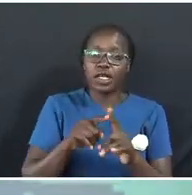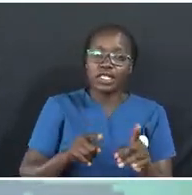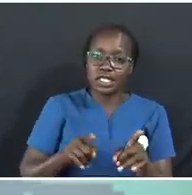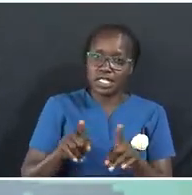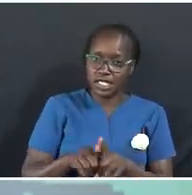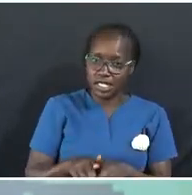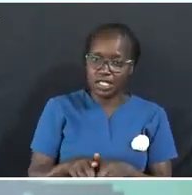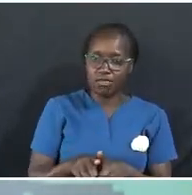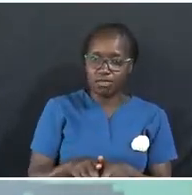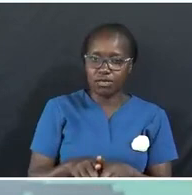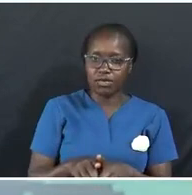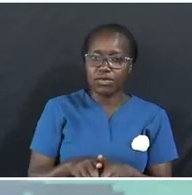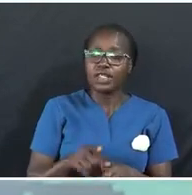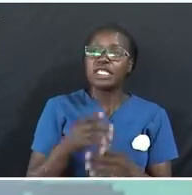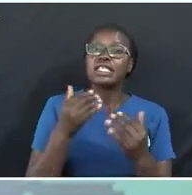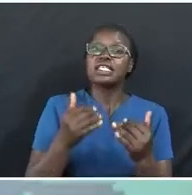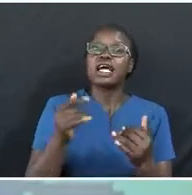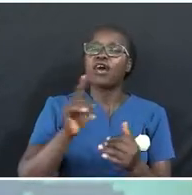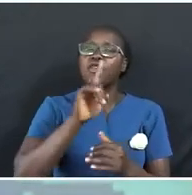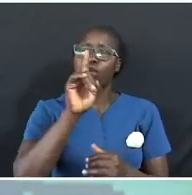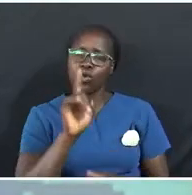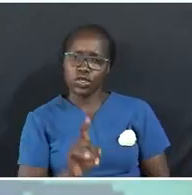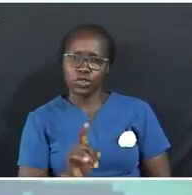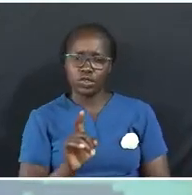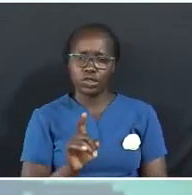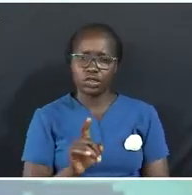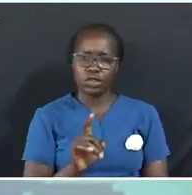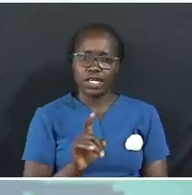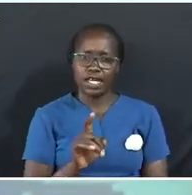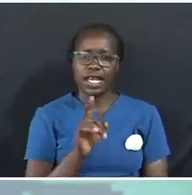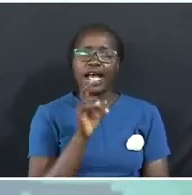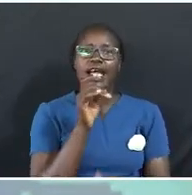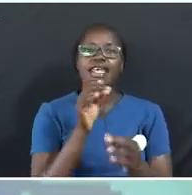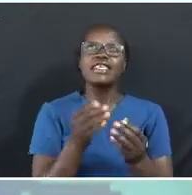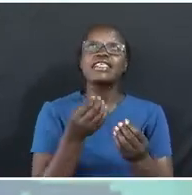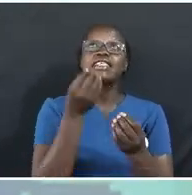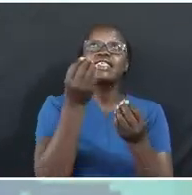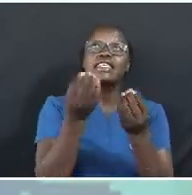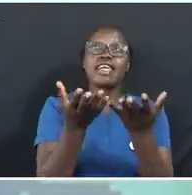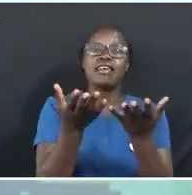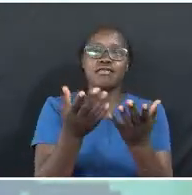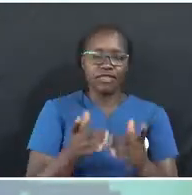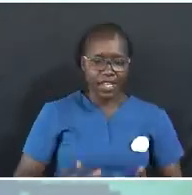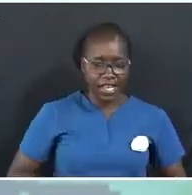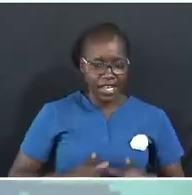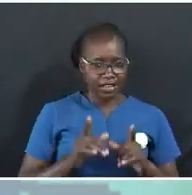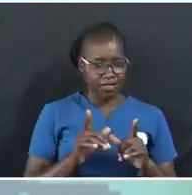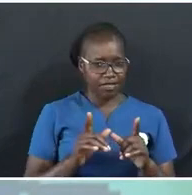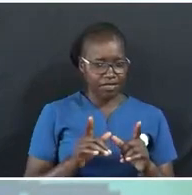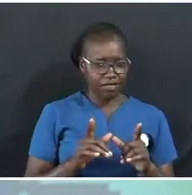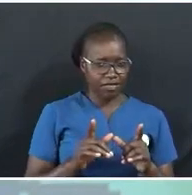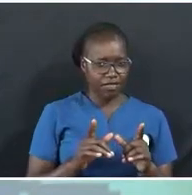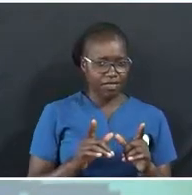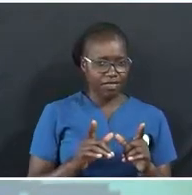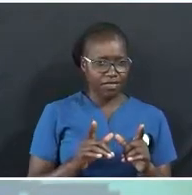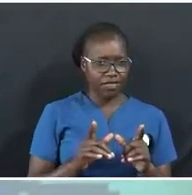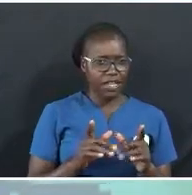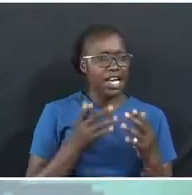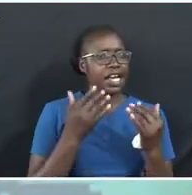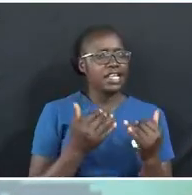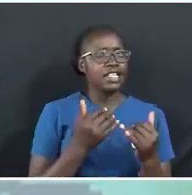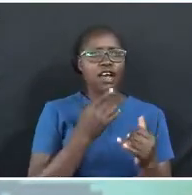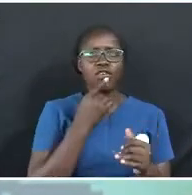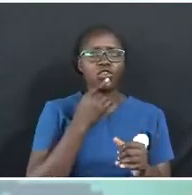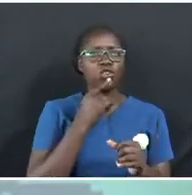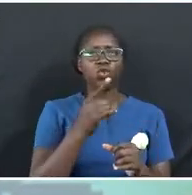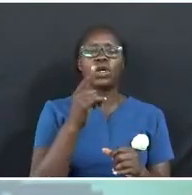other people. Now the question comes, if laying down of Jesus' life now guarantees